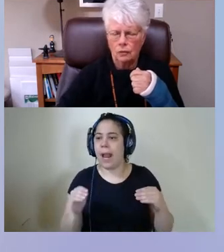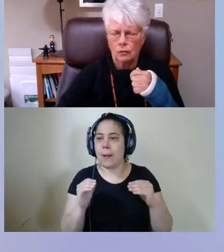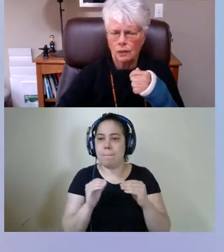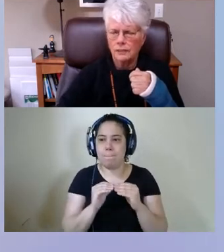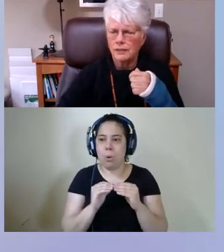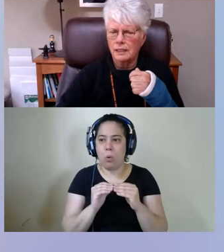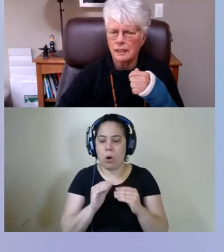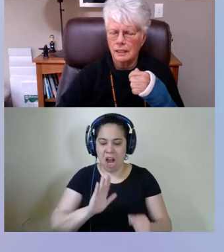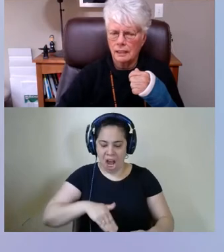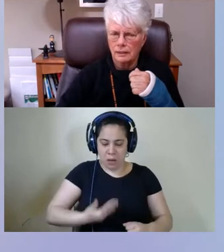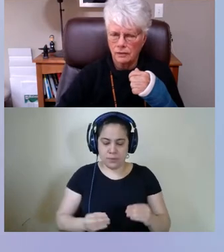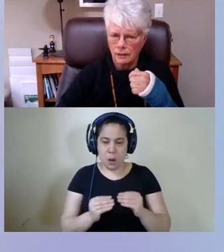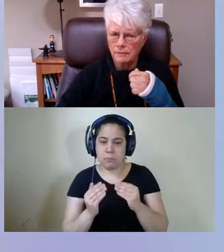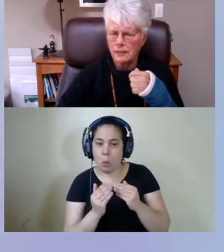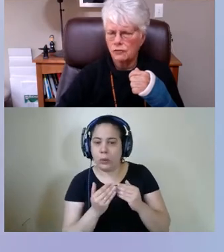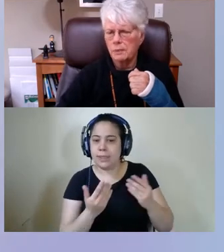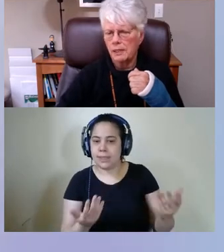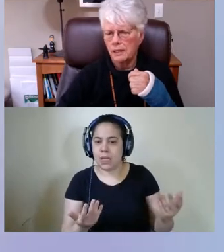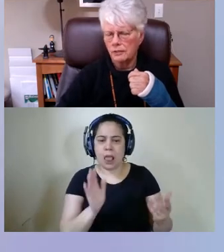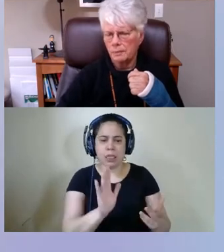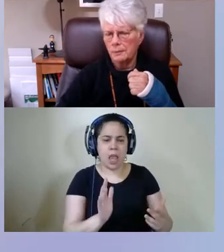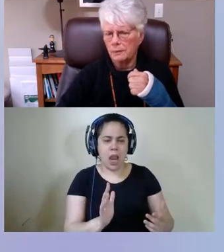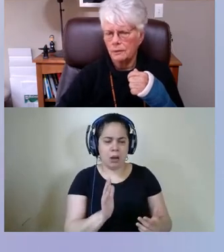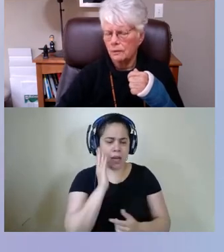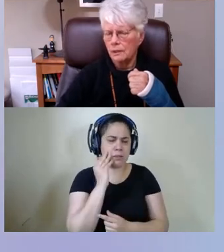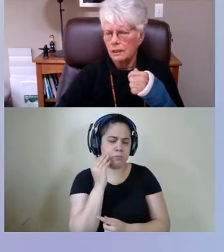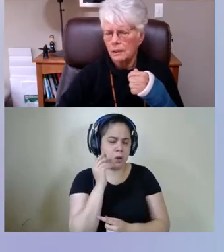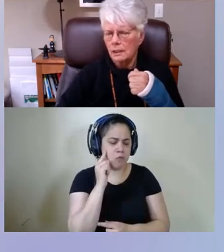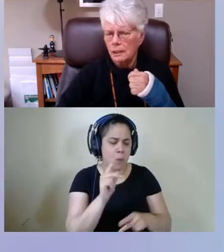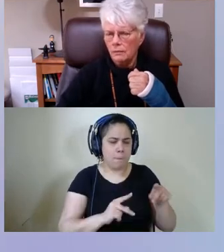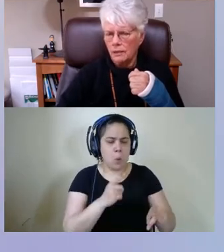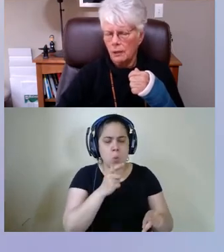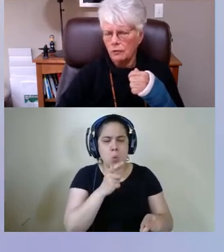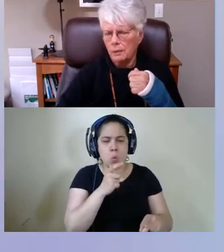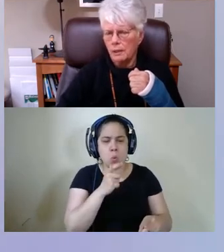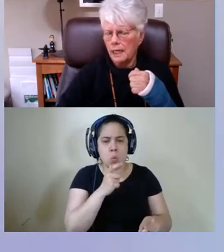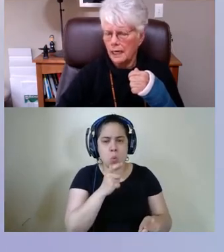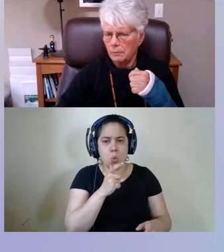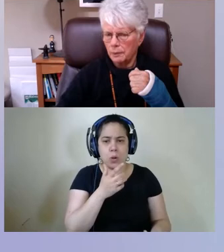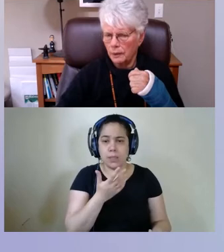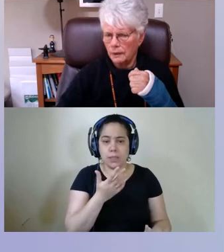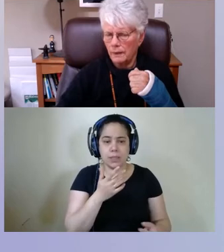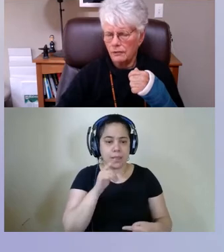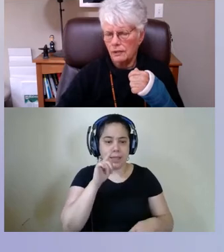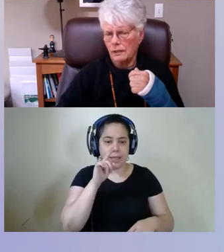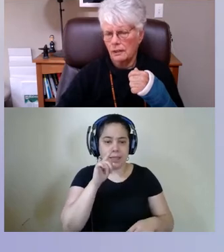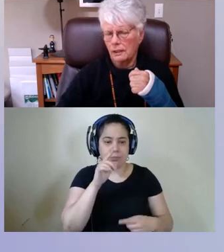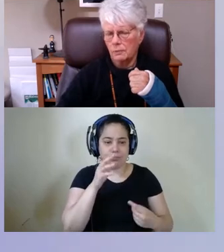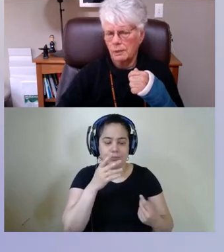and what is the lived experience of people who, for the most part, can't put